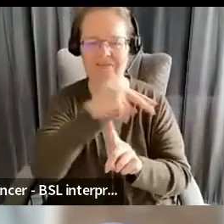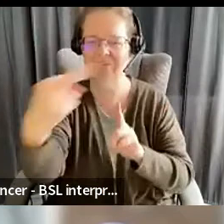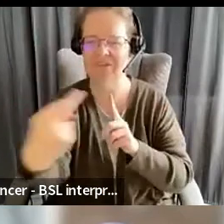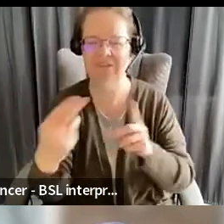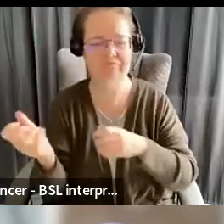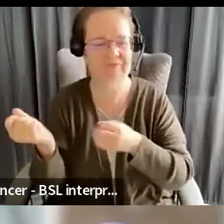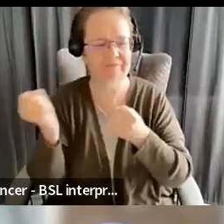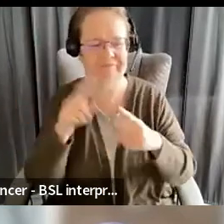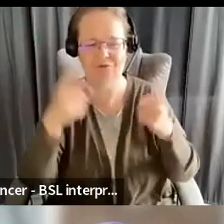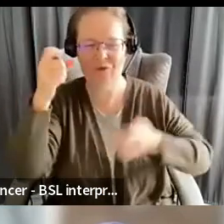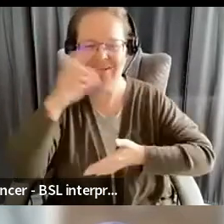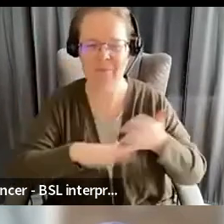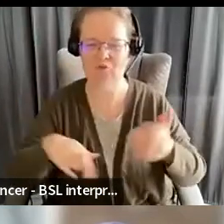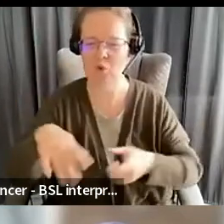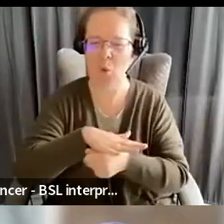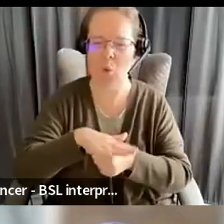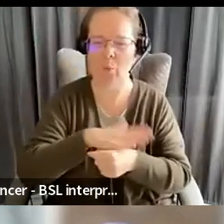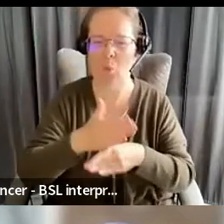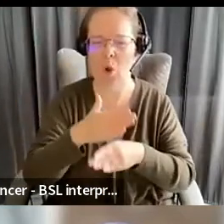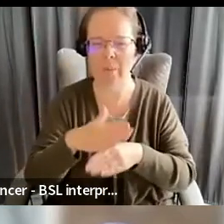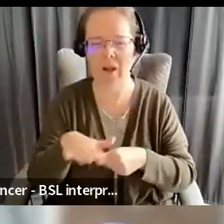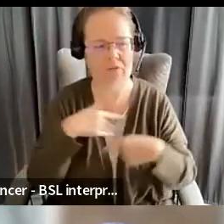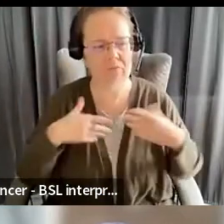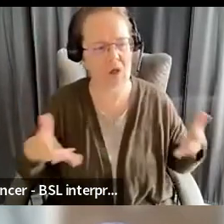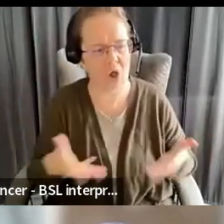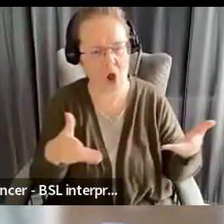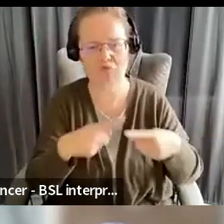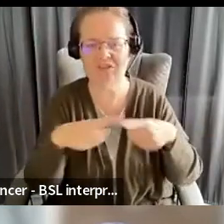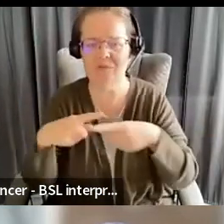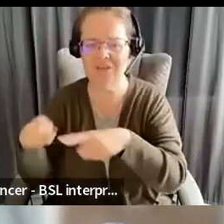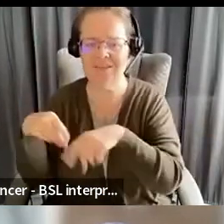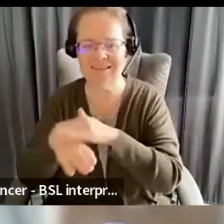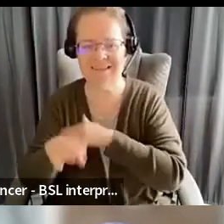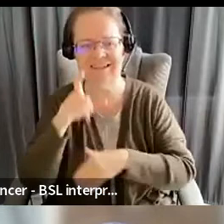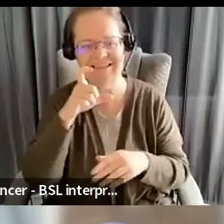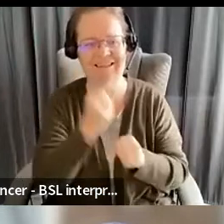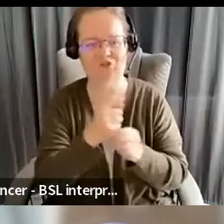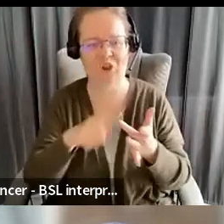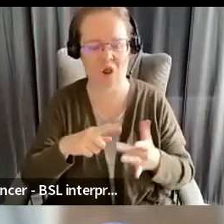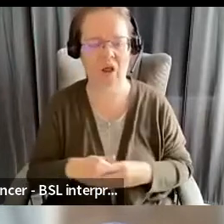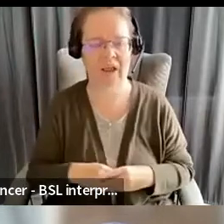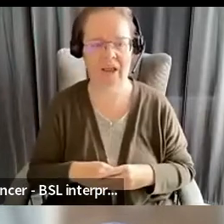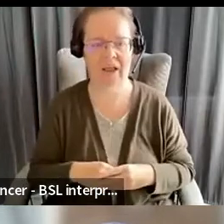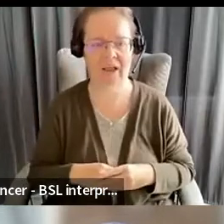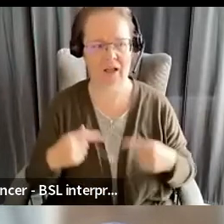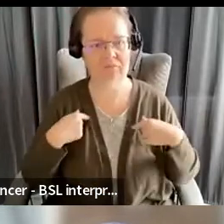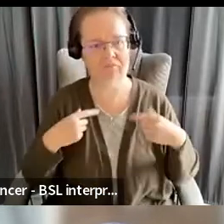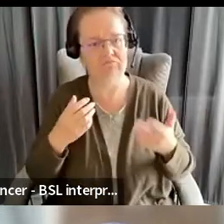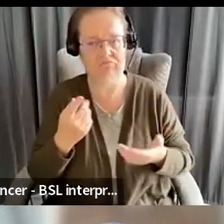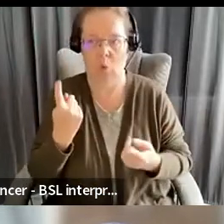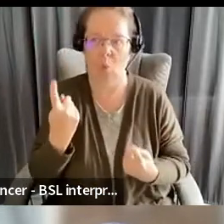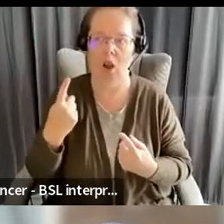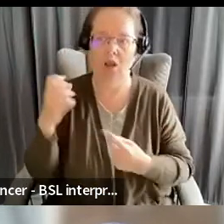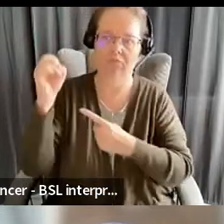And we very much encourage diversity at CGI. I think inclusivity is one of our